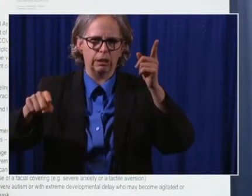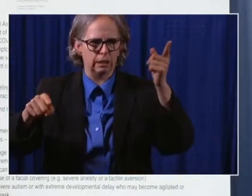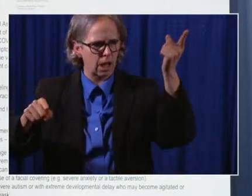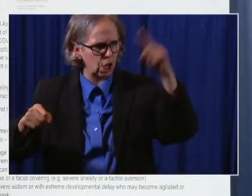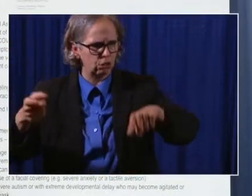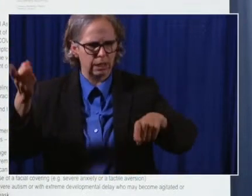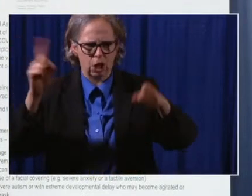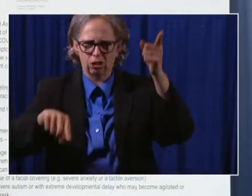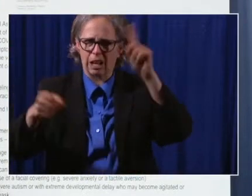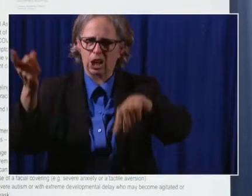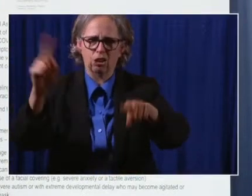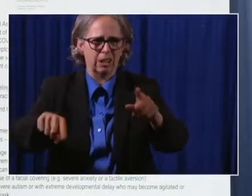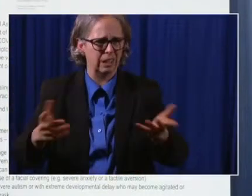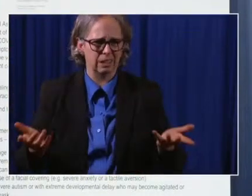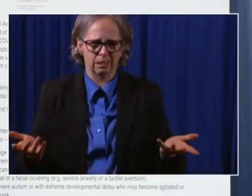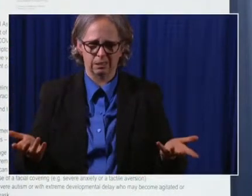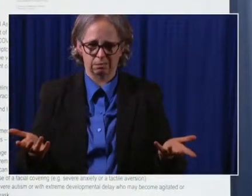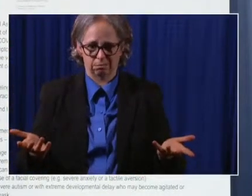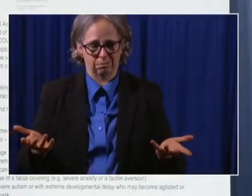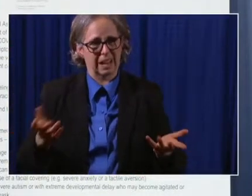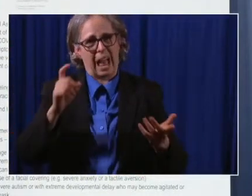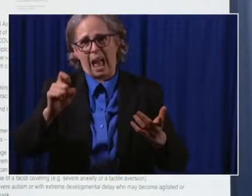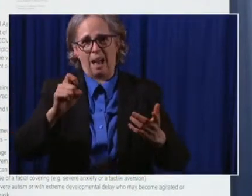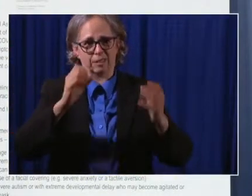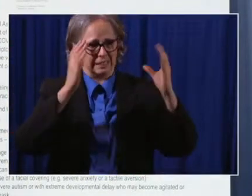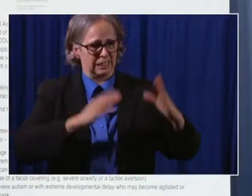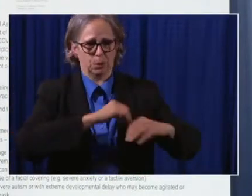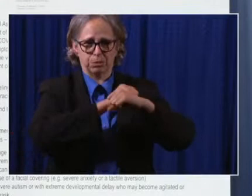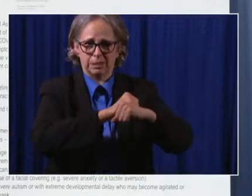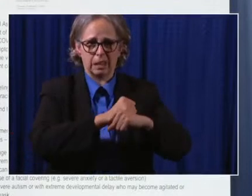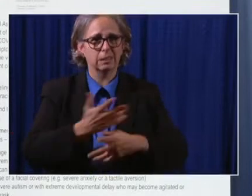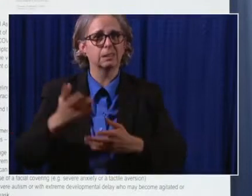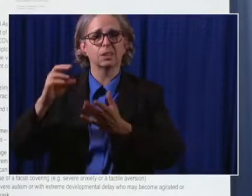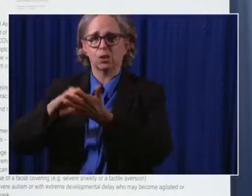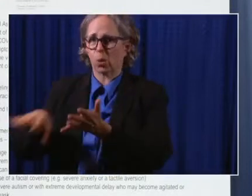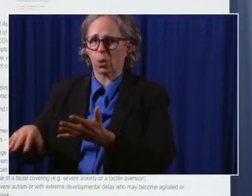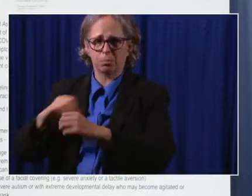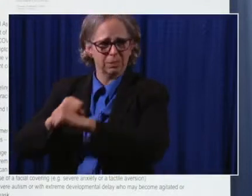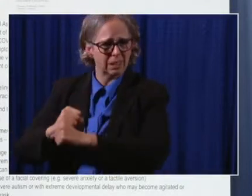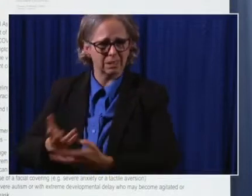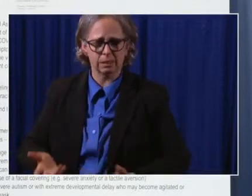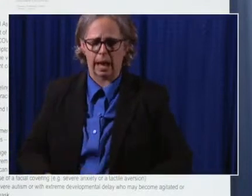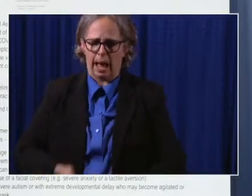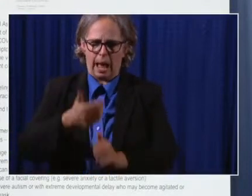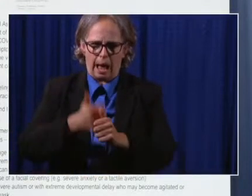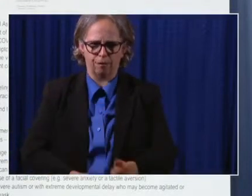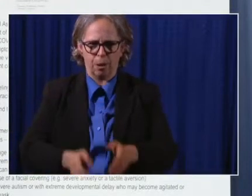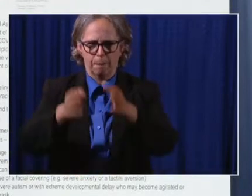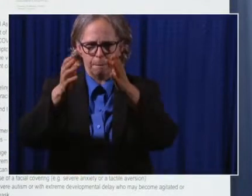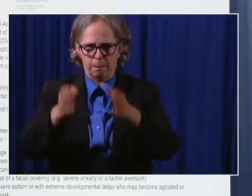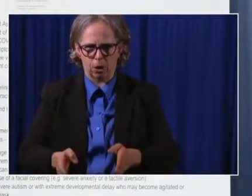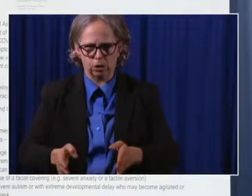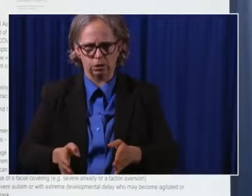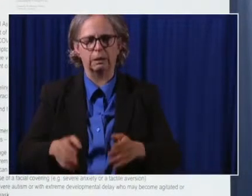protect teachers, the way to protect fellow students is for everyone who can to wear a mask.